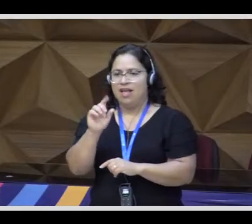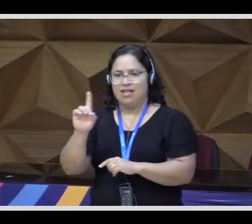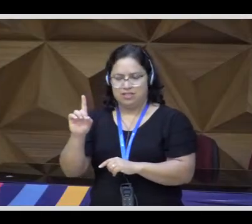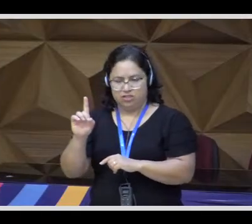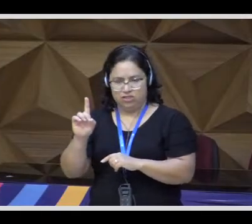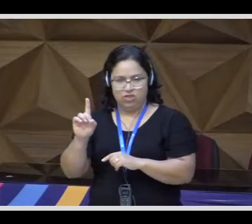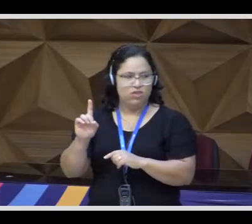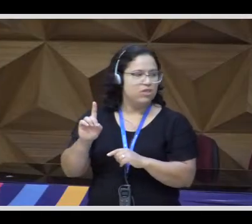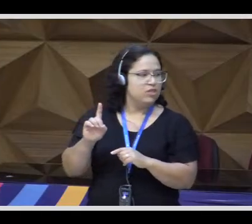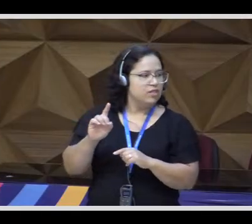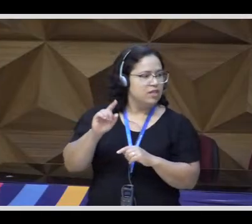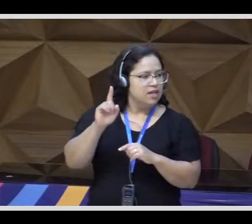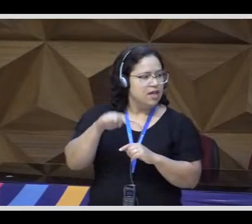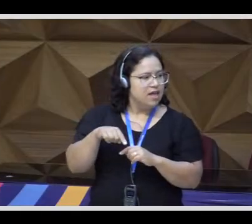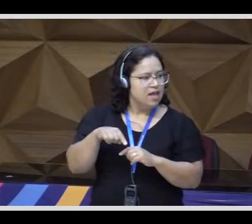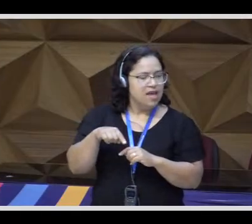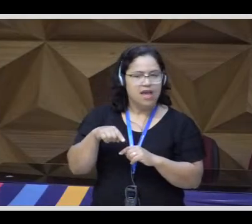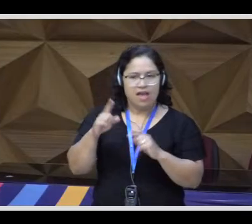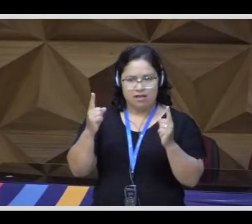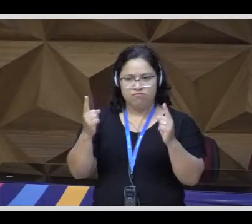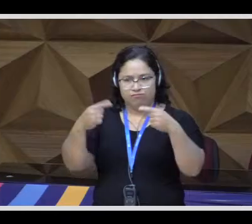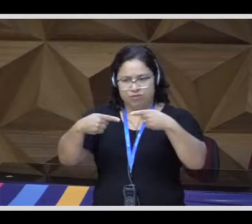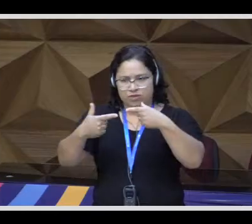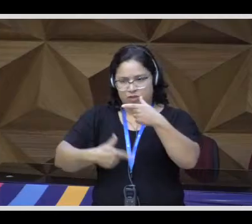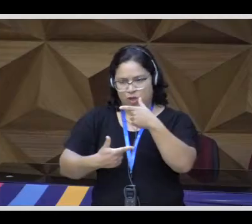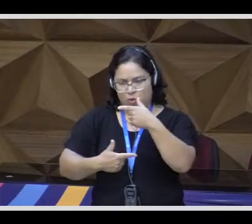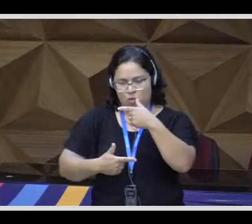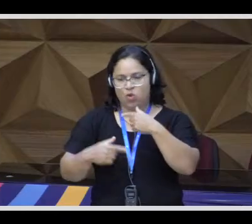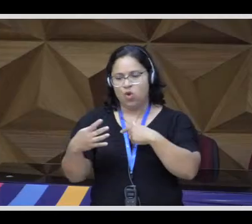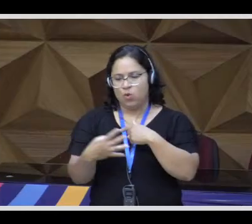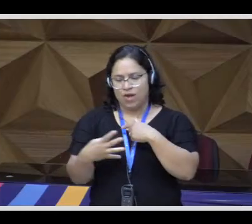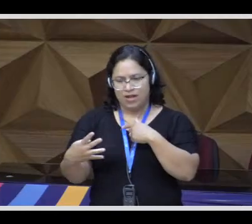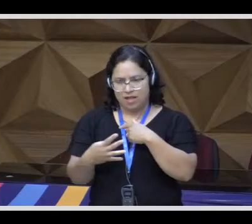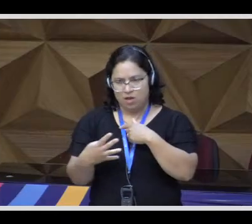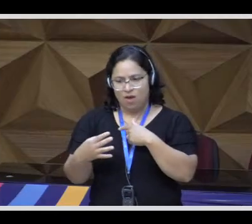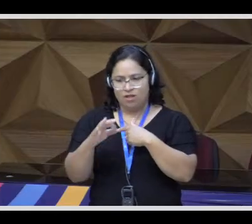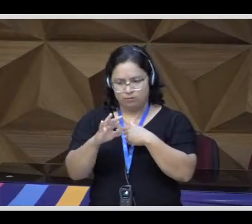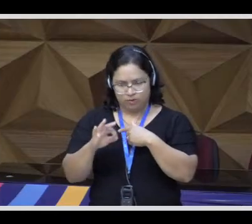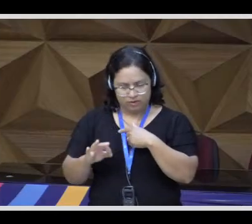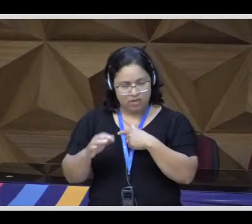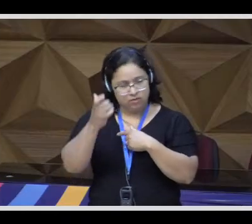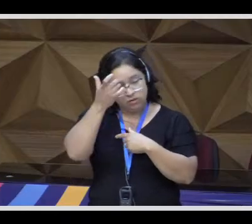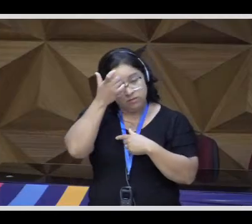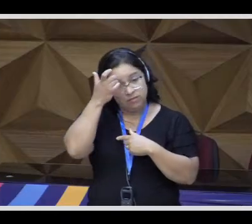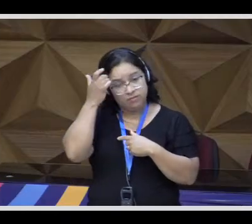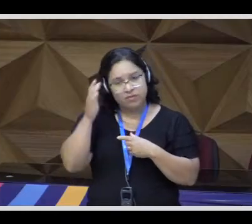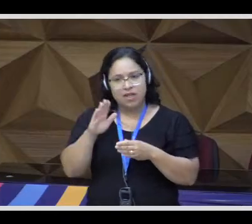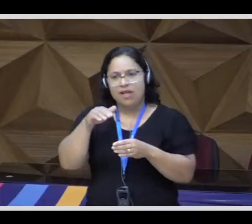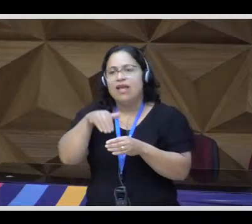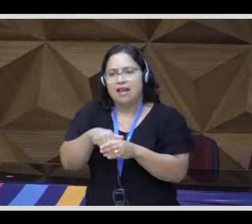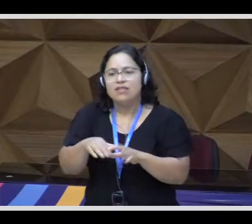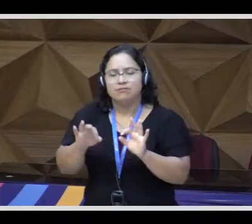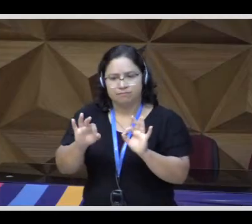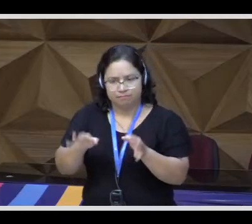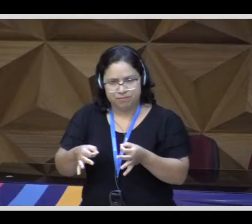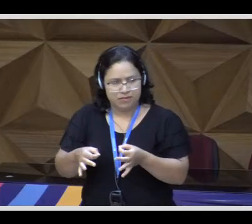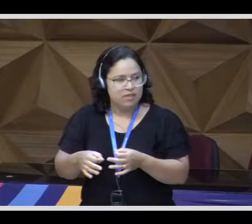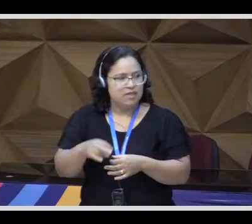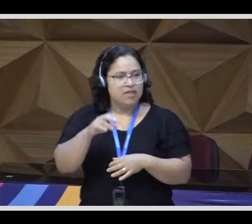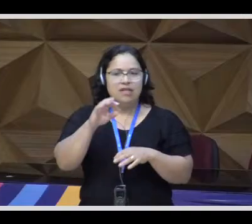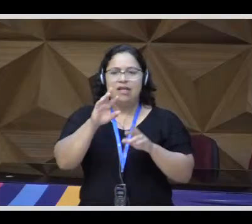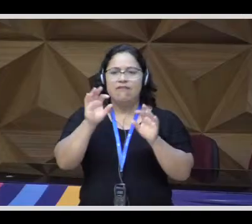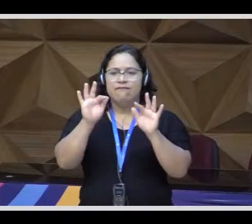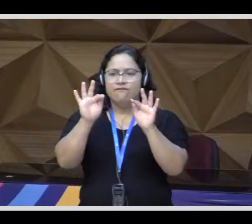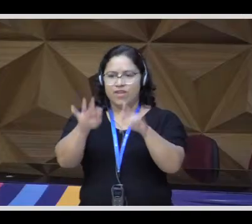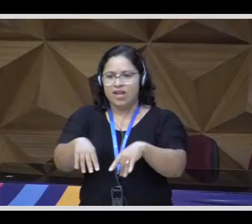front runner, 44%, and the election ended up 56 against 44 in the second